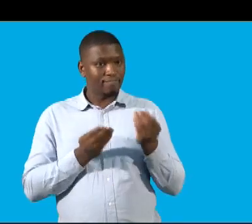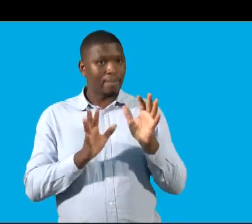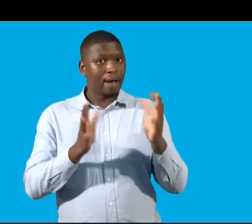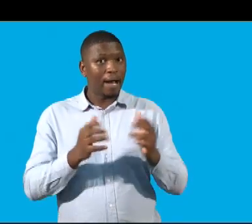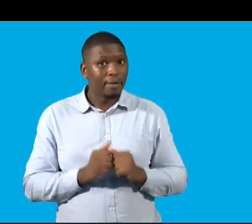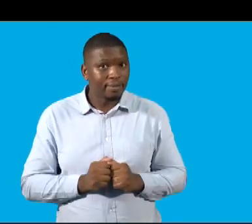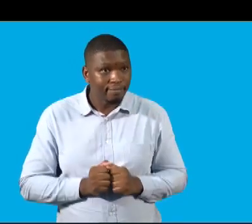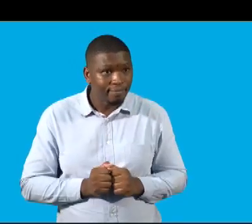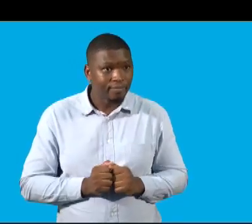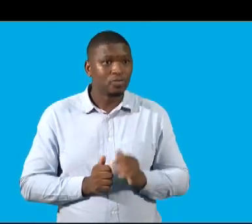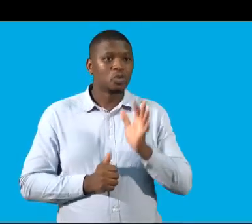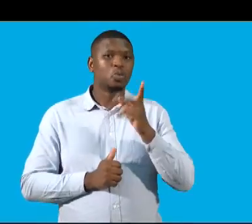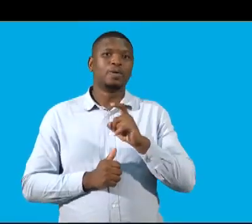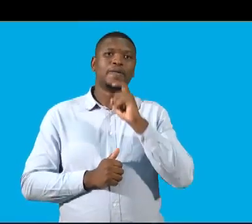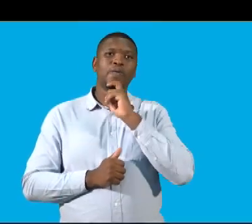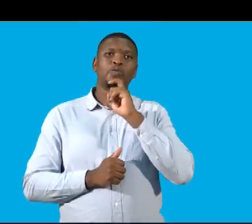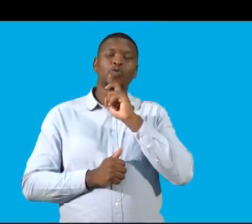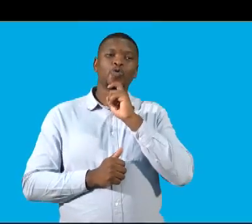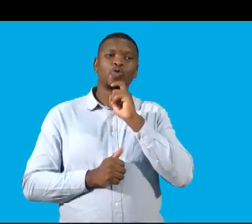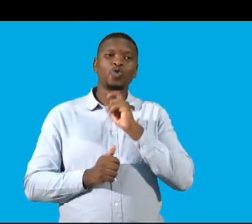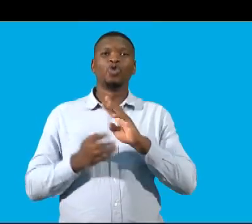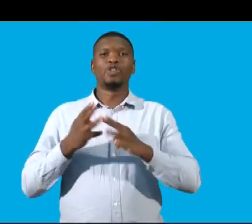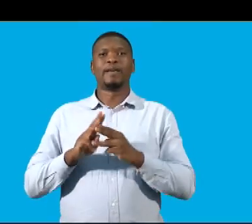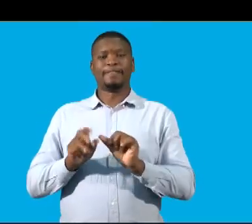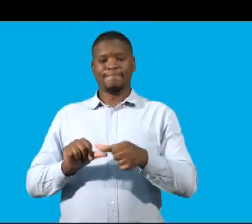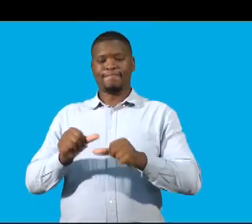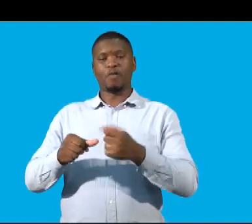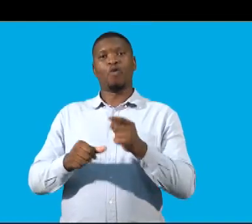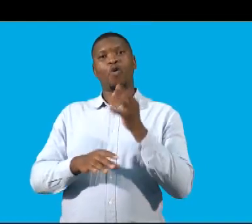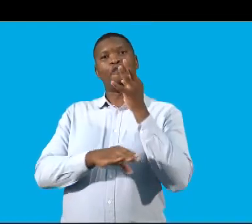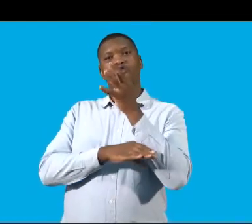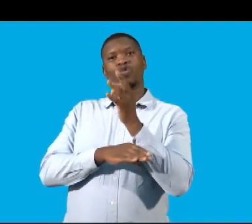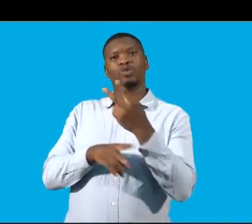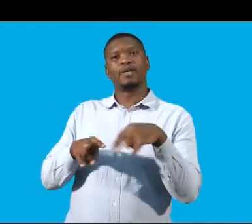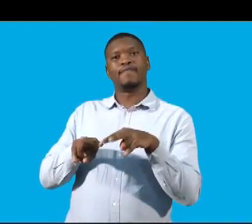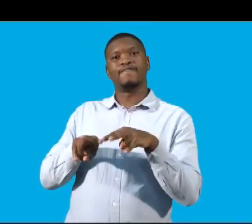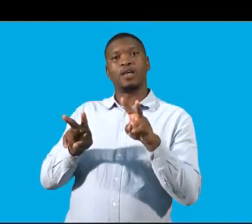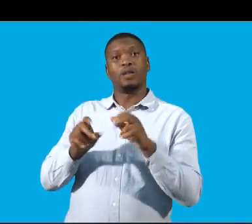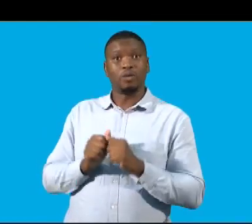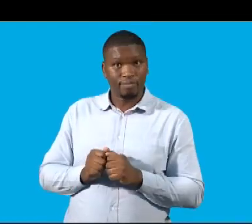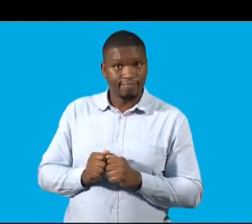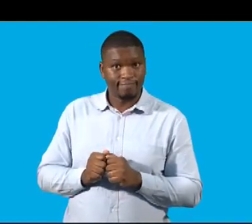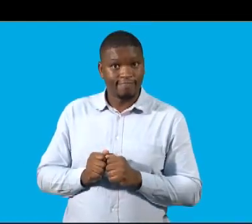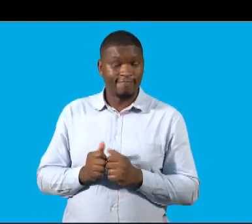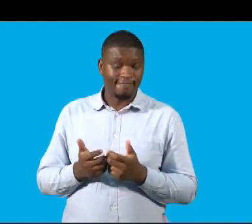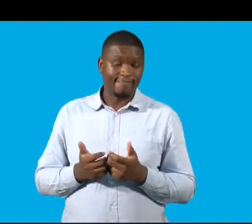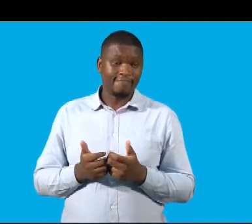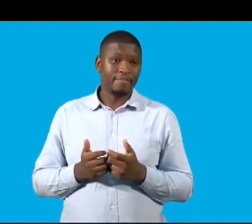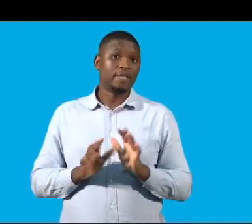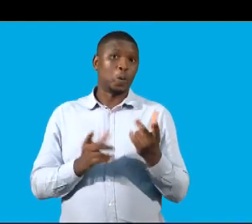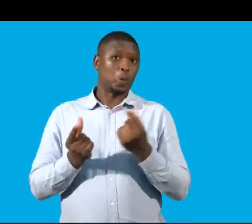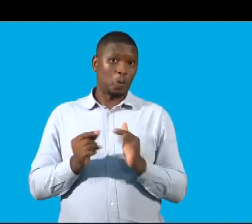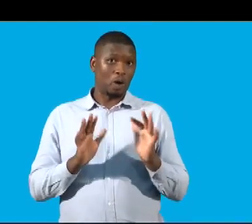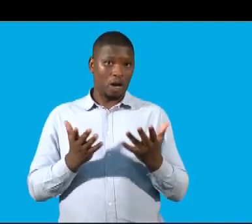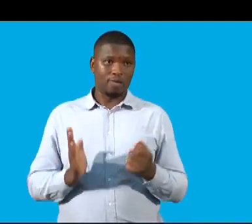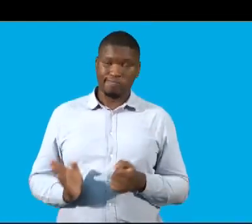that? Well, we are going to use our formula for the future value when there are no installments. So that